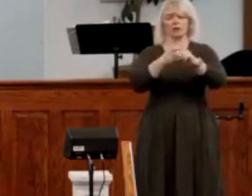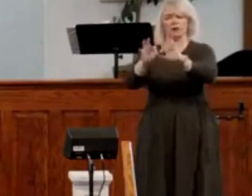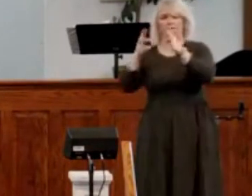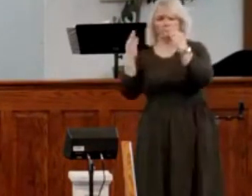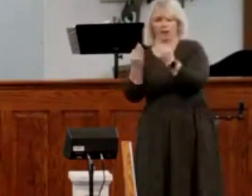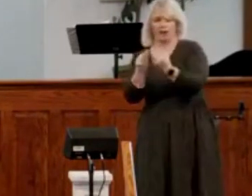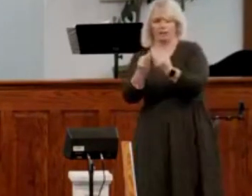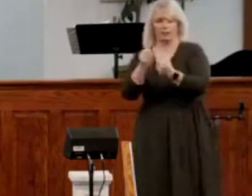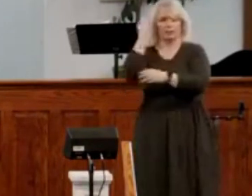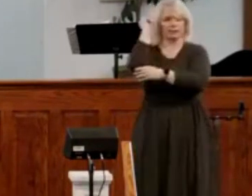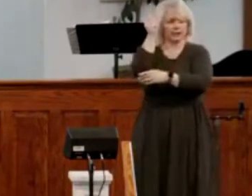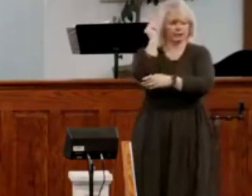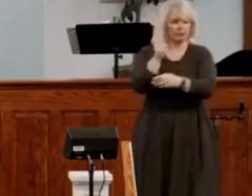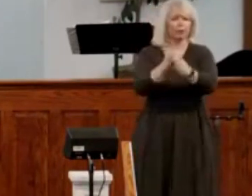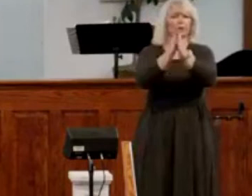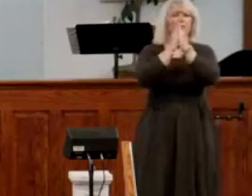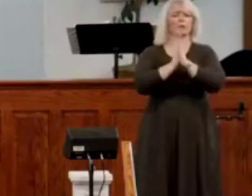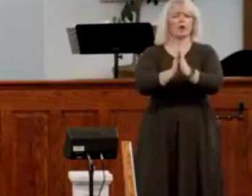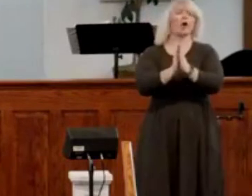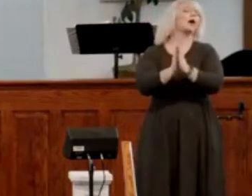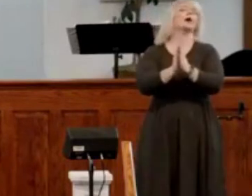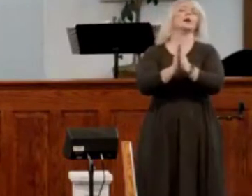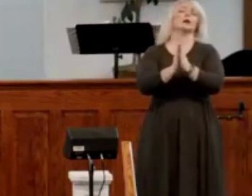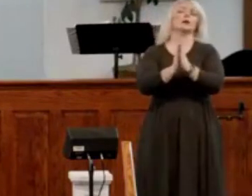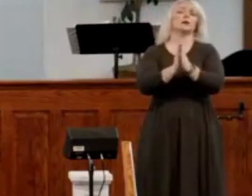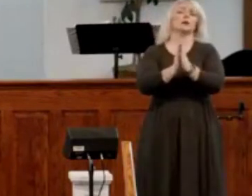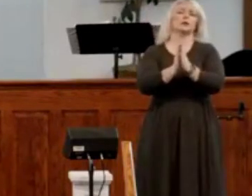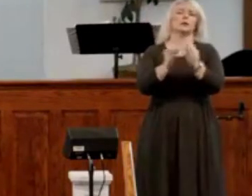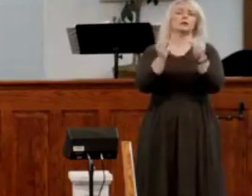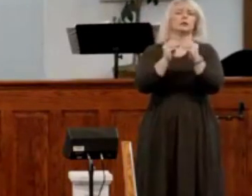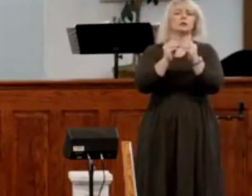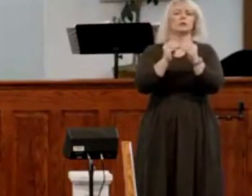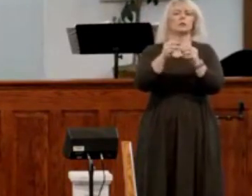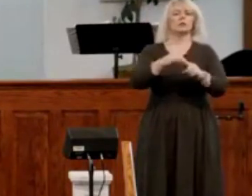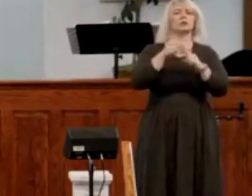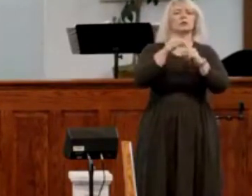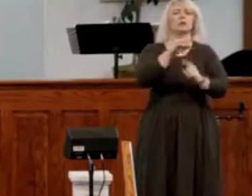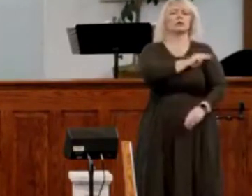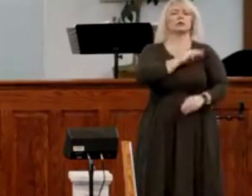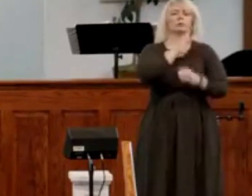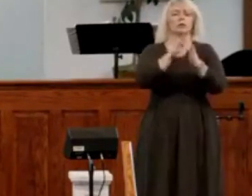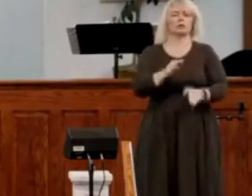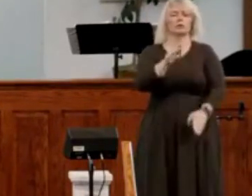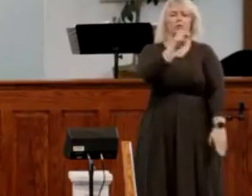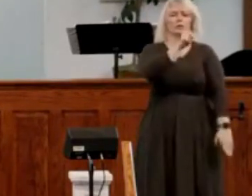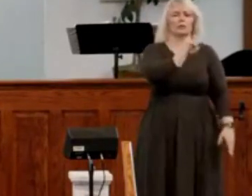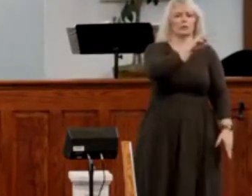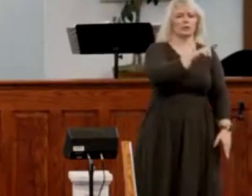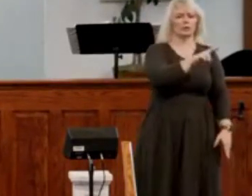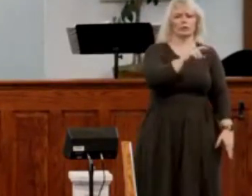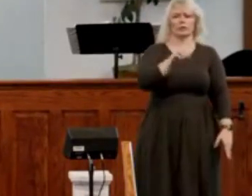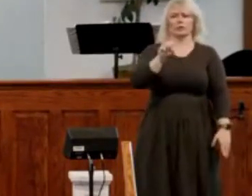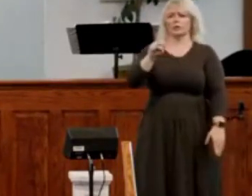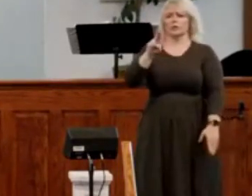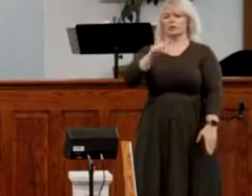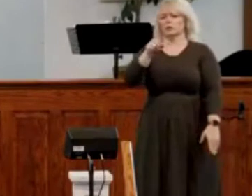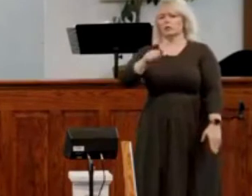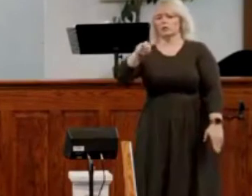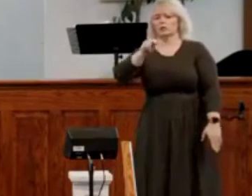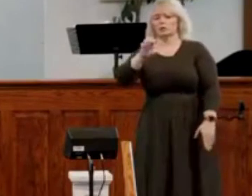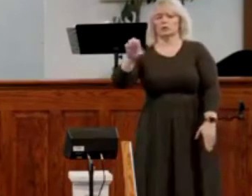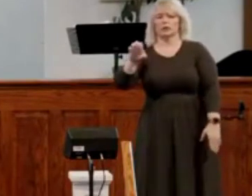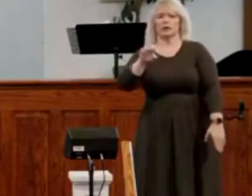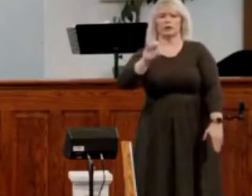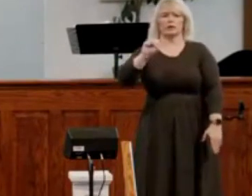And the testimony we want to pray for today is some more special missionaries, Kurt and Susanna Shafley.